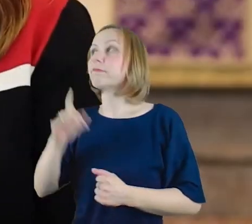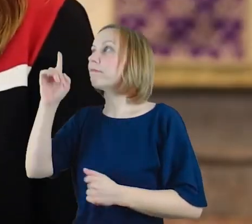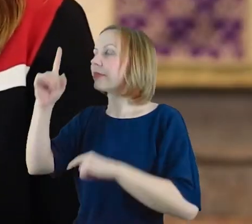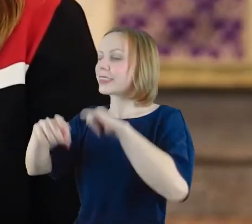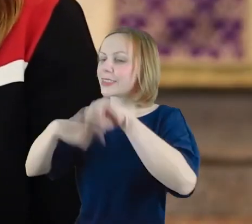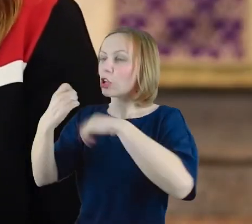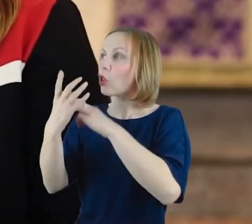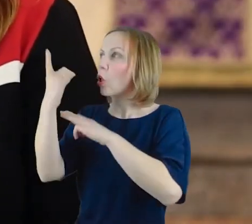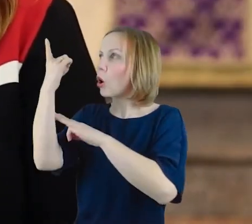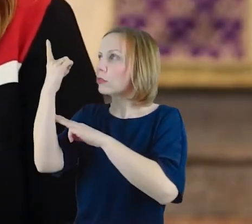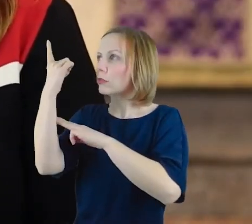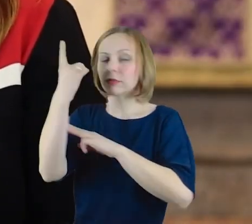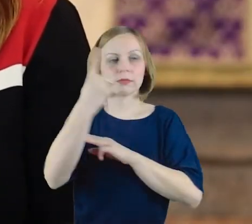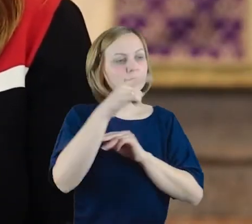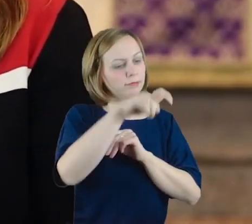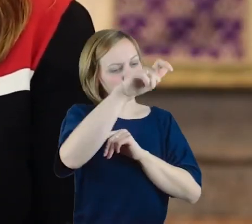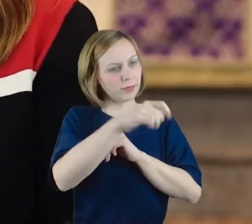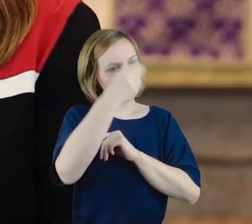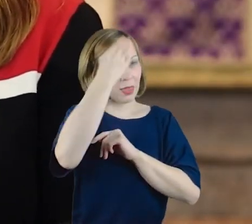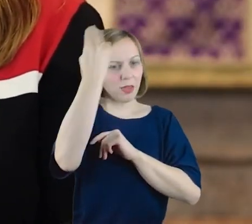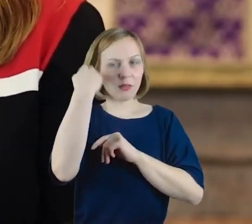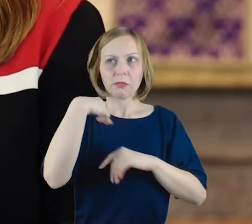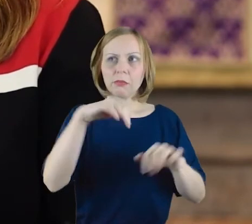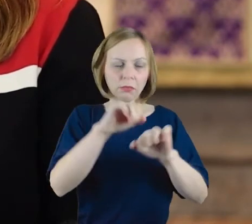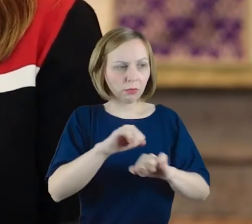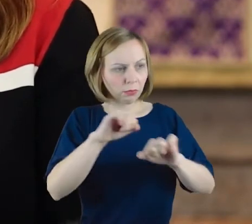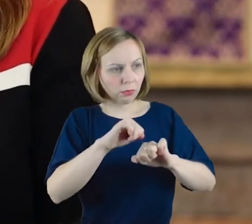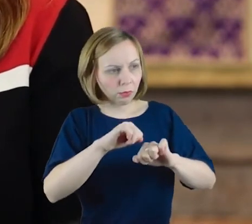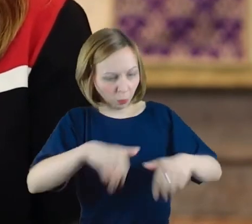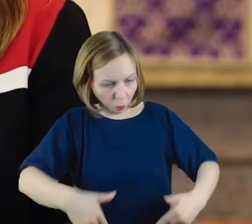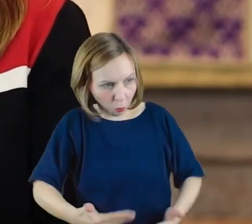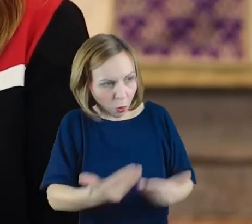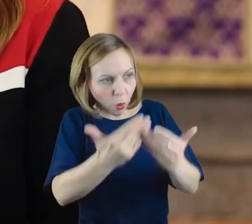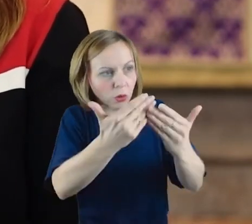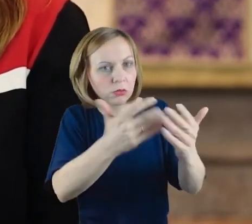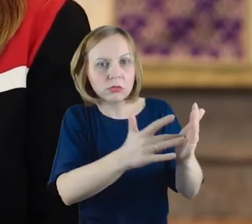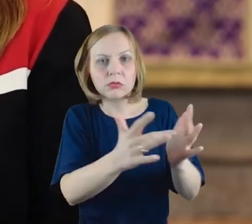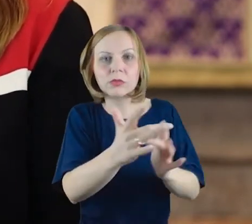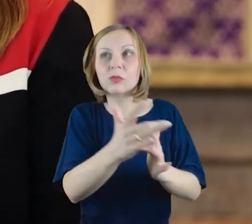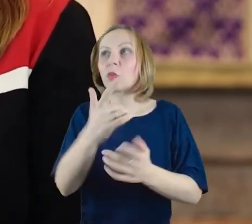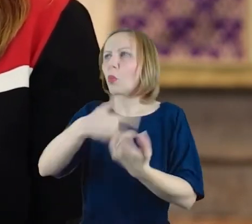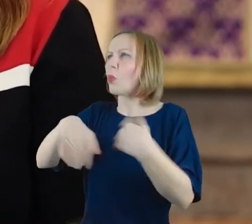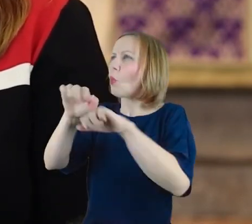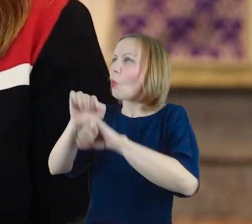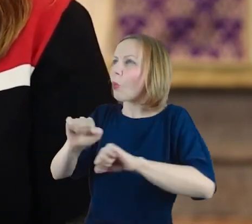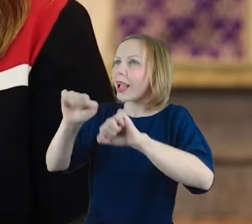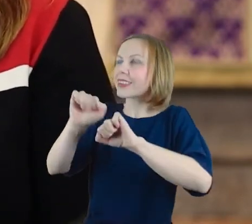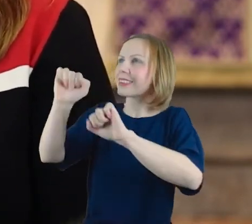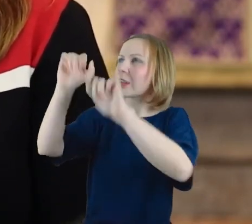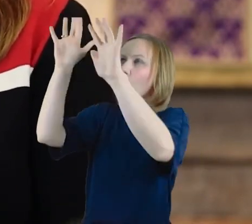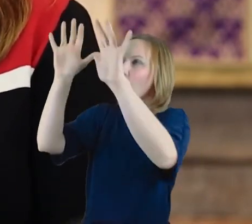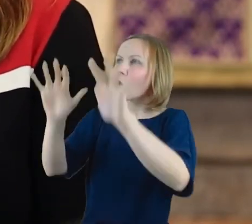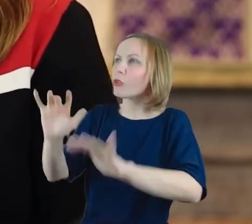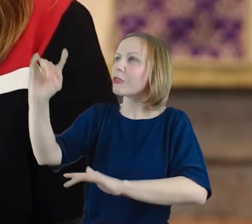Eternal God, as Mary waited for the birth of your Son, so we wait for his coming in glory. Bring us